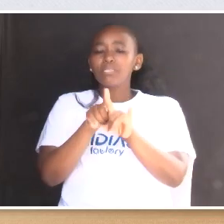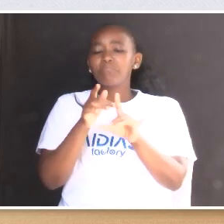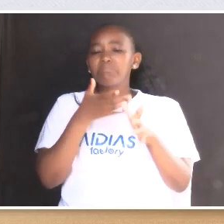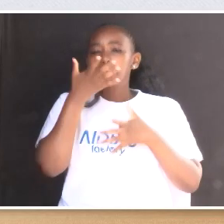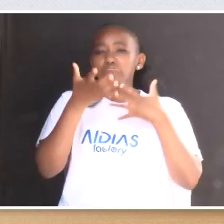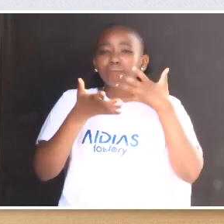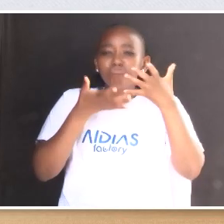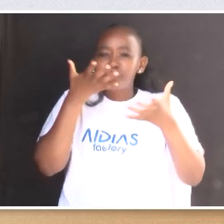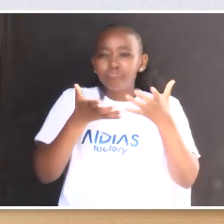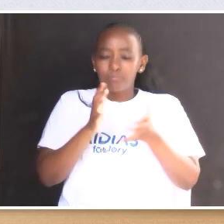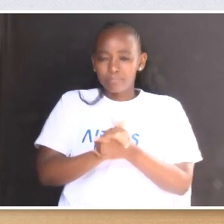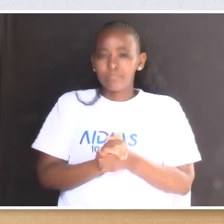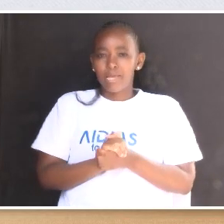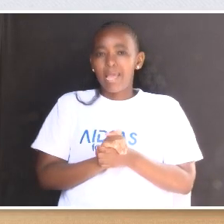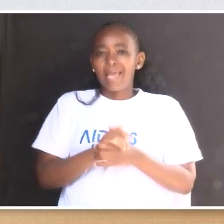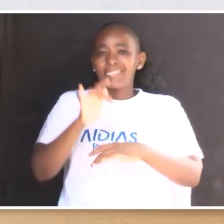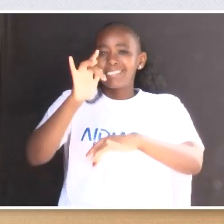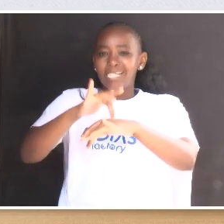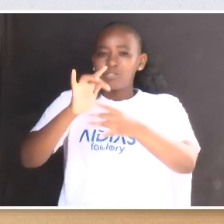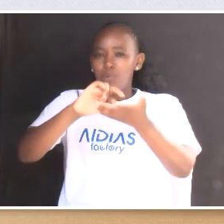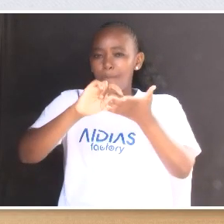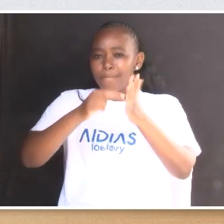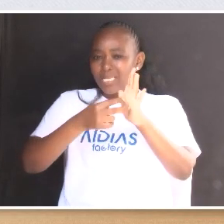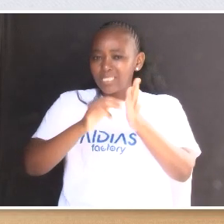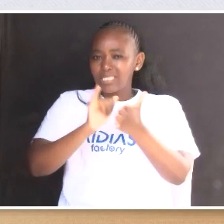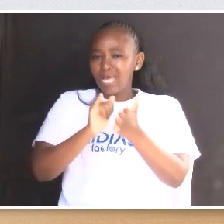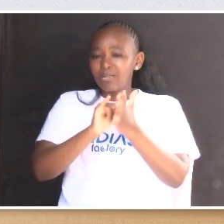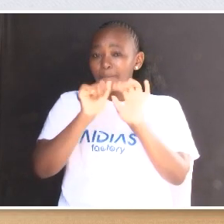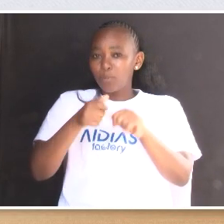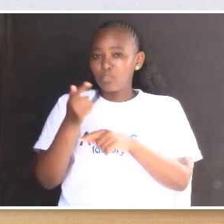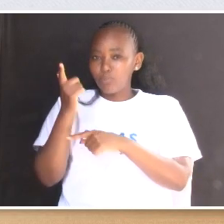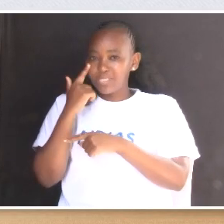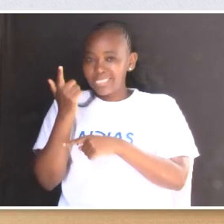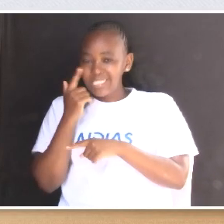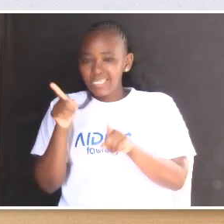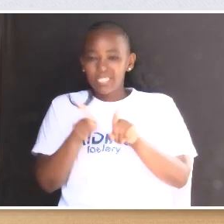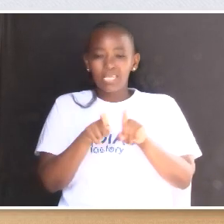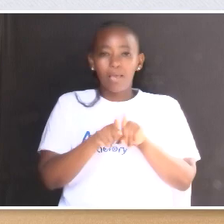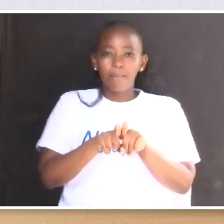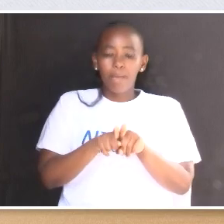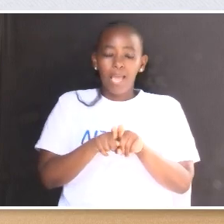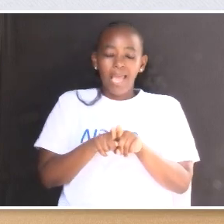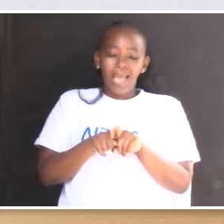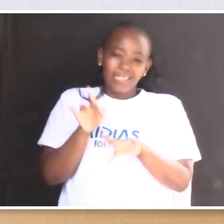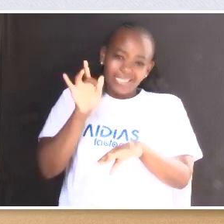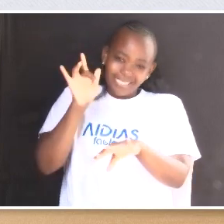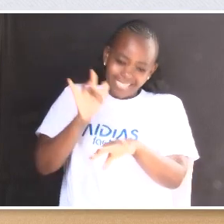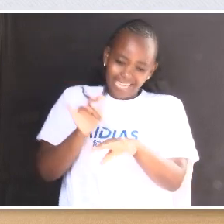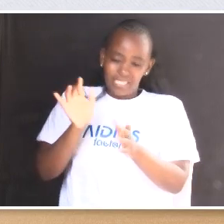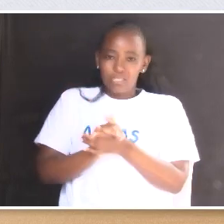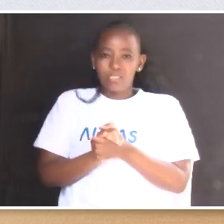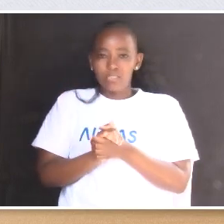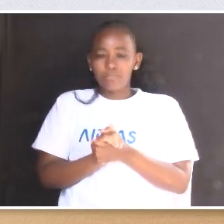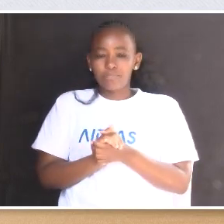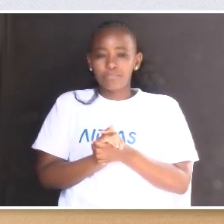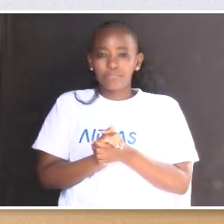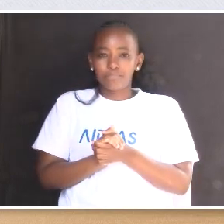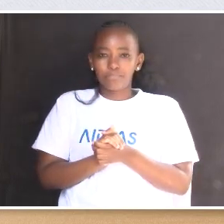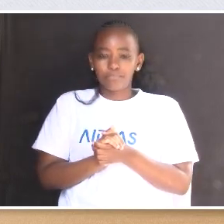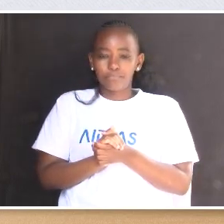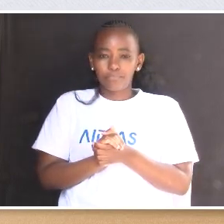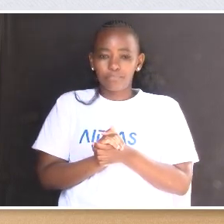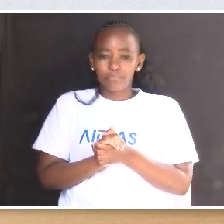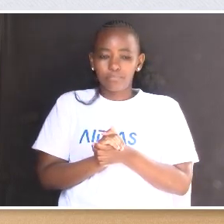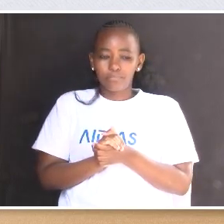a tangible format. Tangible format means it can either be seen or it can be touched, like a sculpture, like a